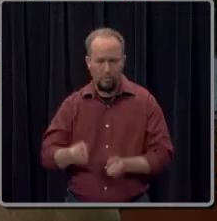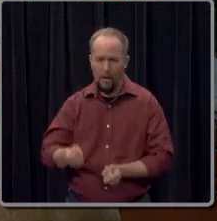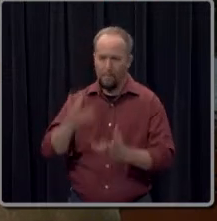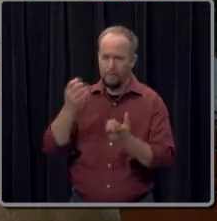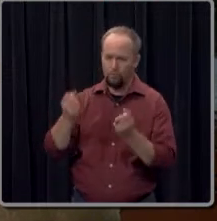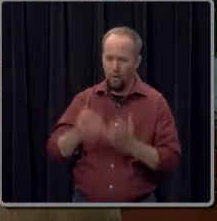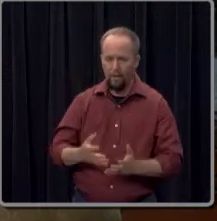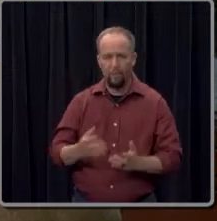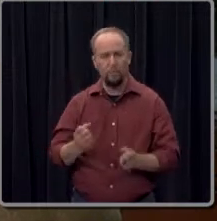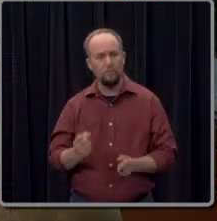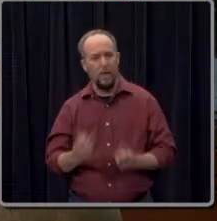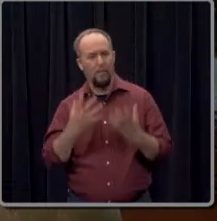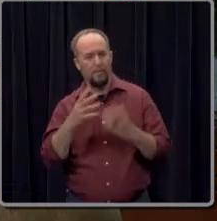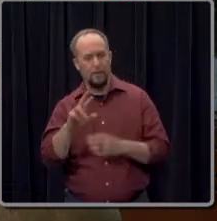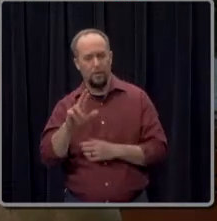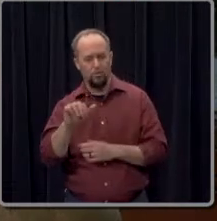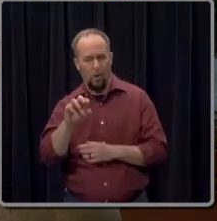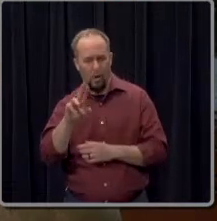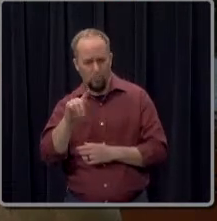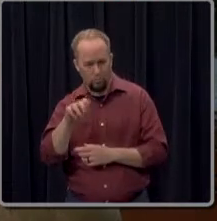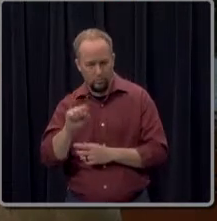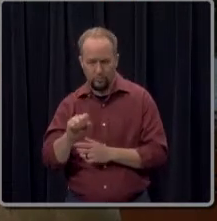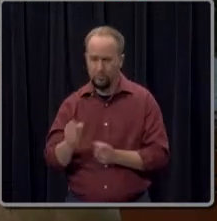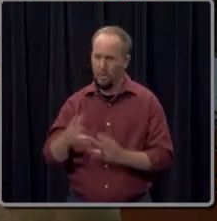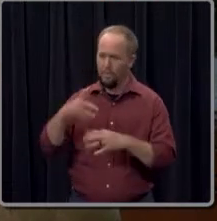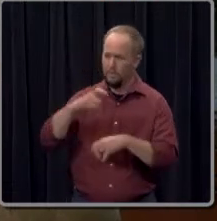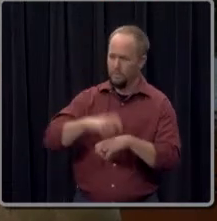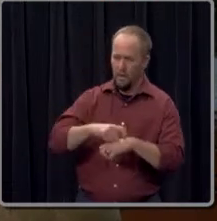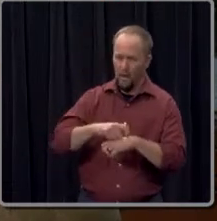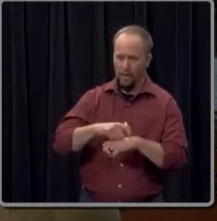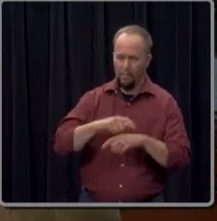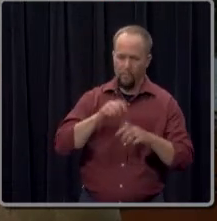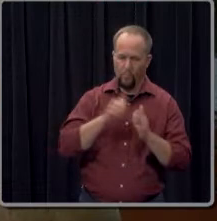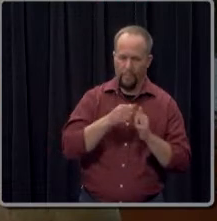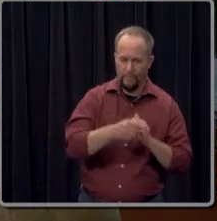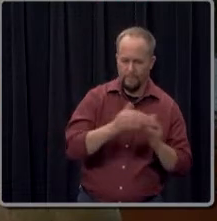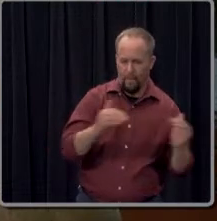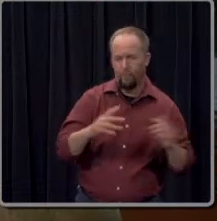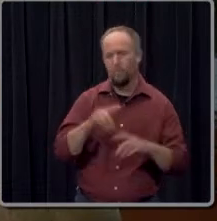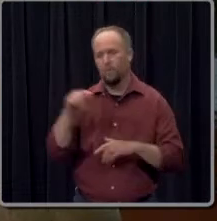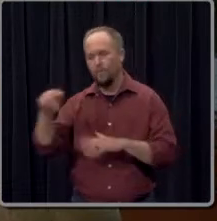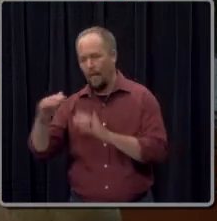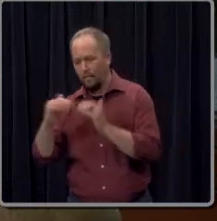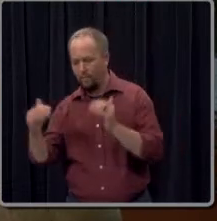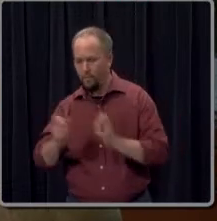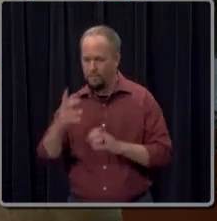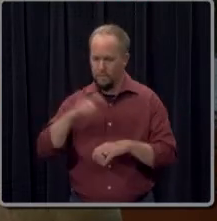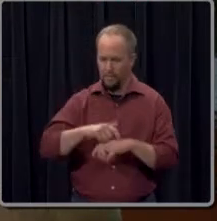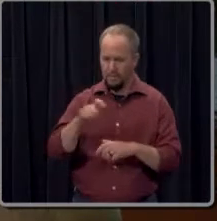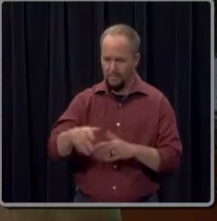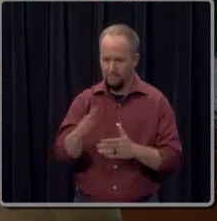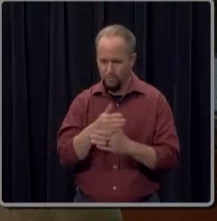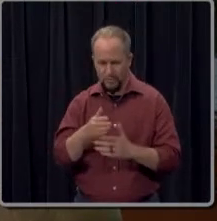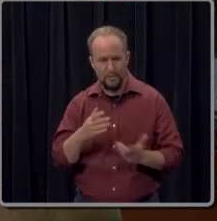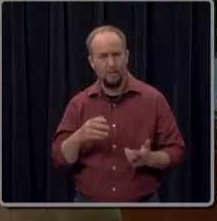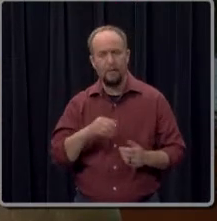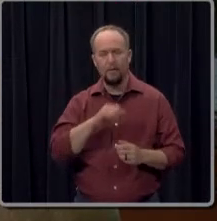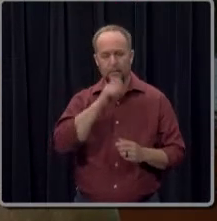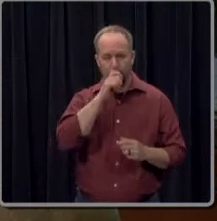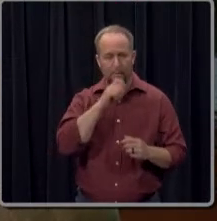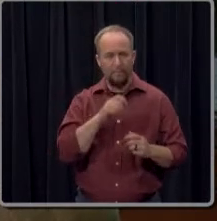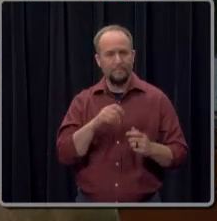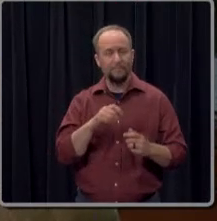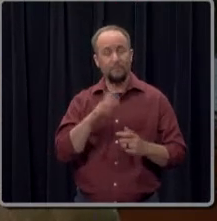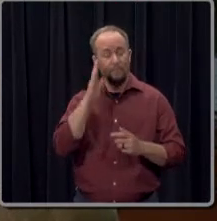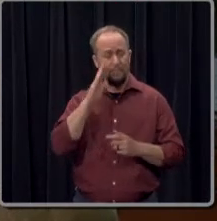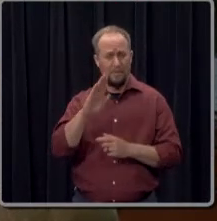the number of routes and how much time we need between this level and that level. And so I know BJ Garcia and Rayed